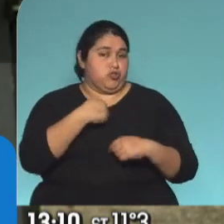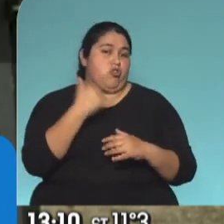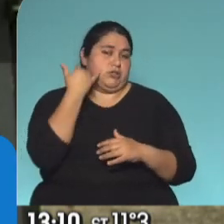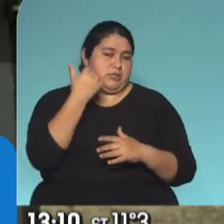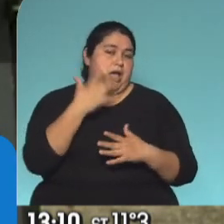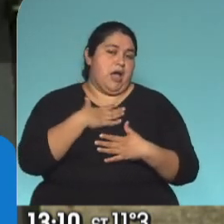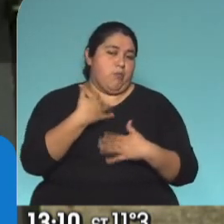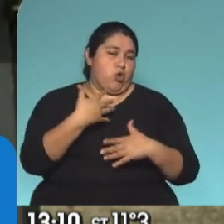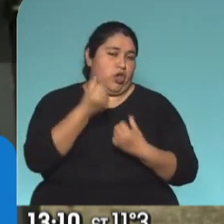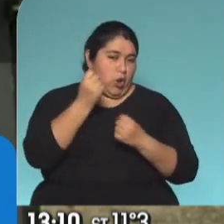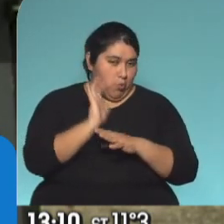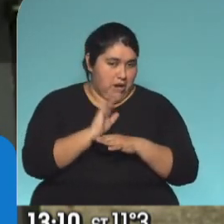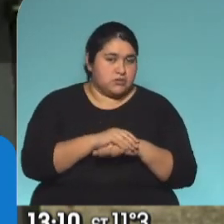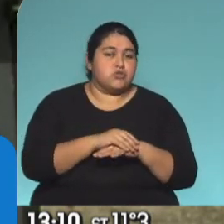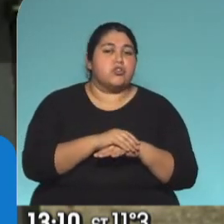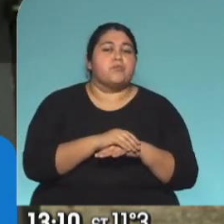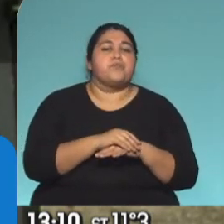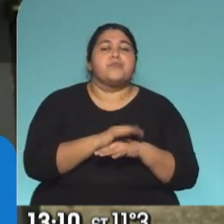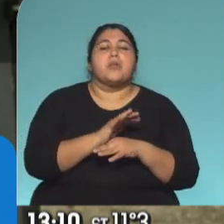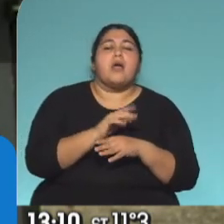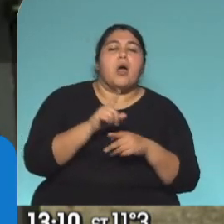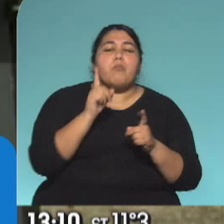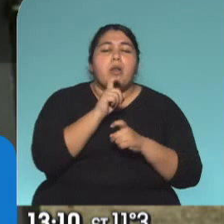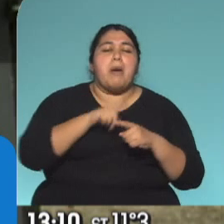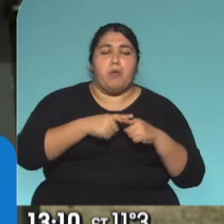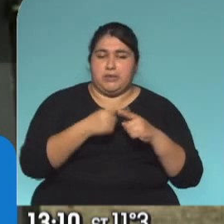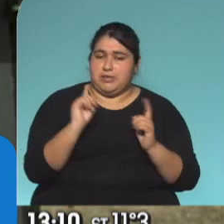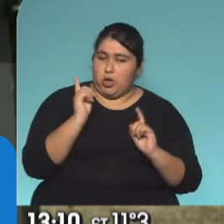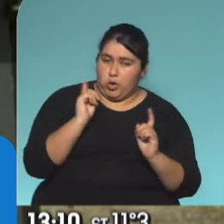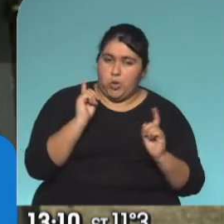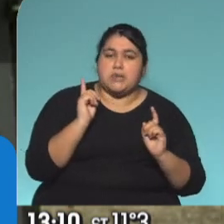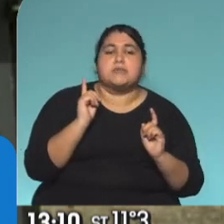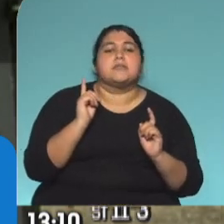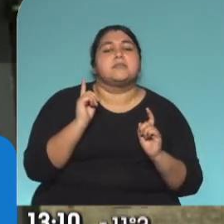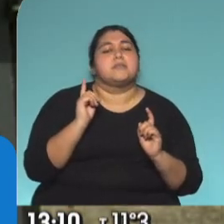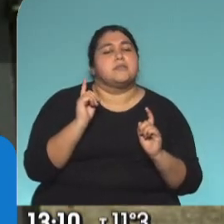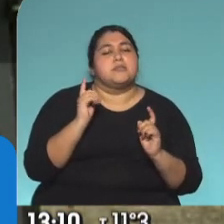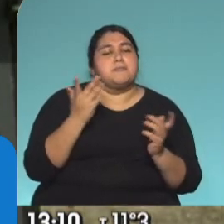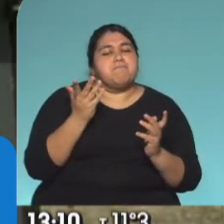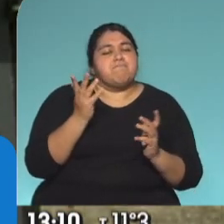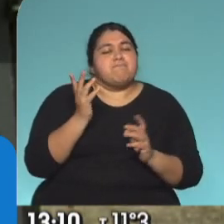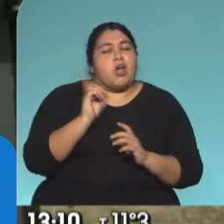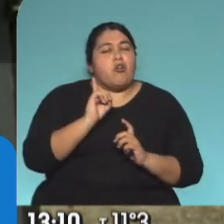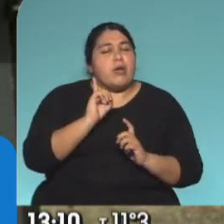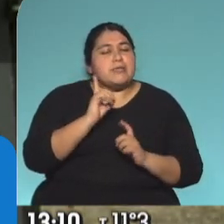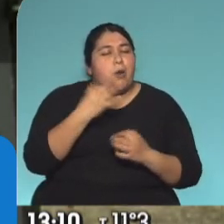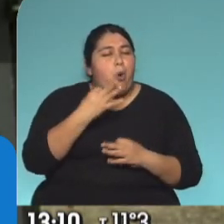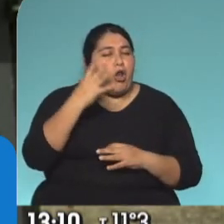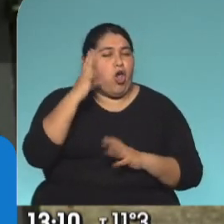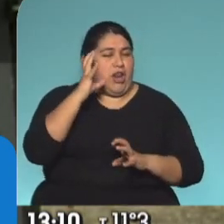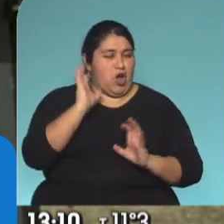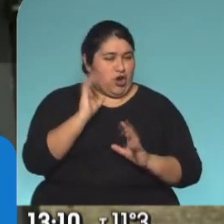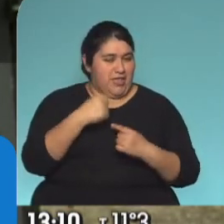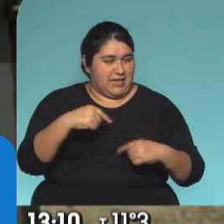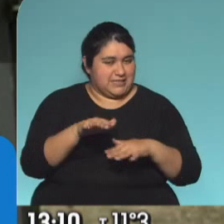full recovery. This is not a matter of politics. It's a bracing reminder to all of us that we have to